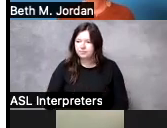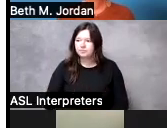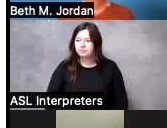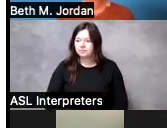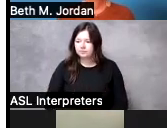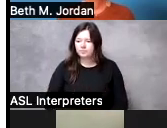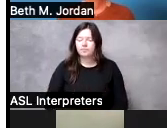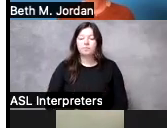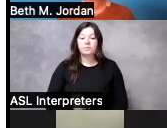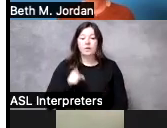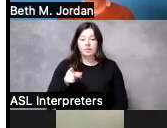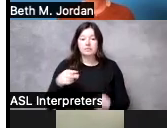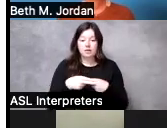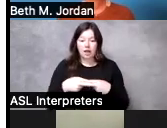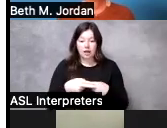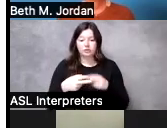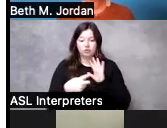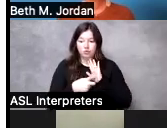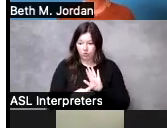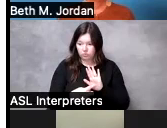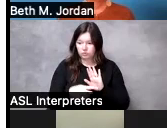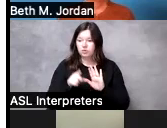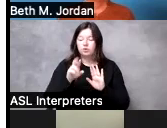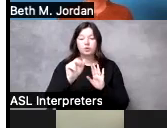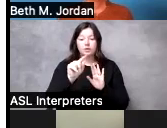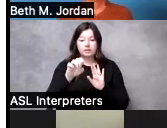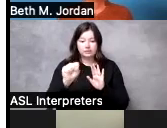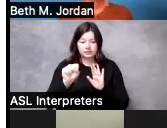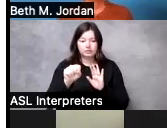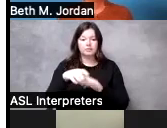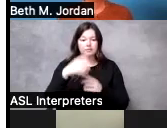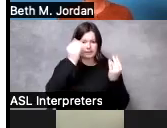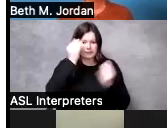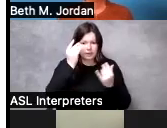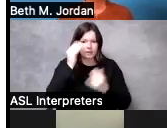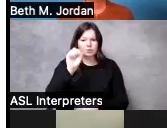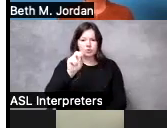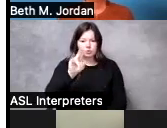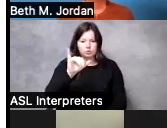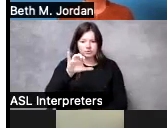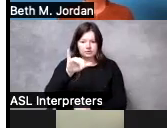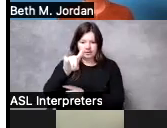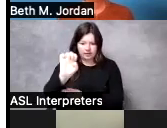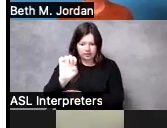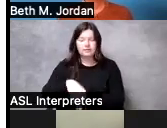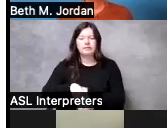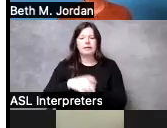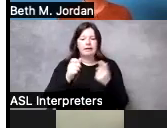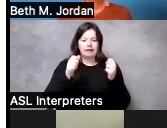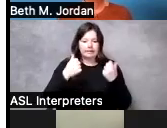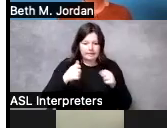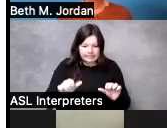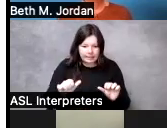As this slide indicates, rates of suicidal ideation and attempts, as well as substance use, are